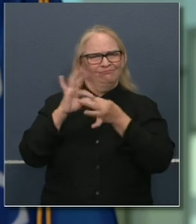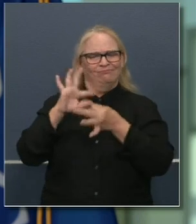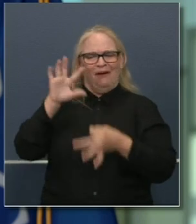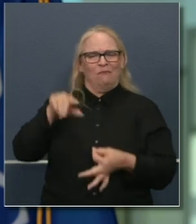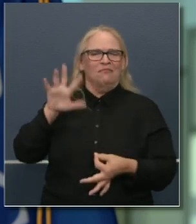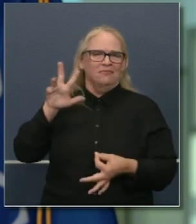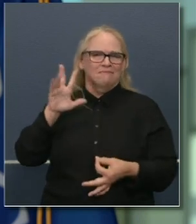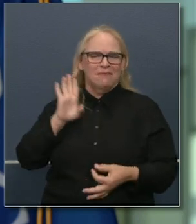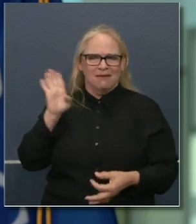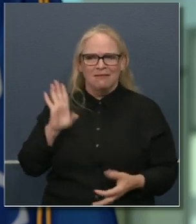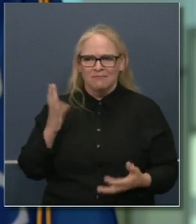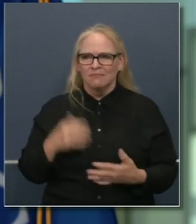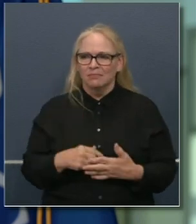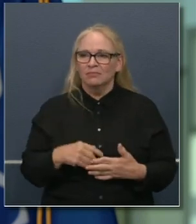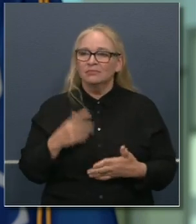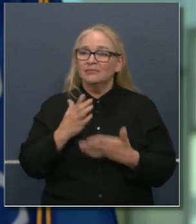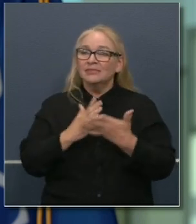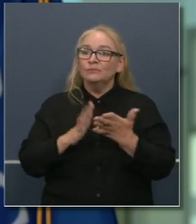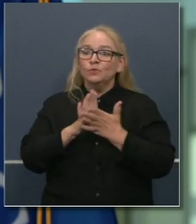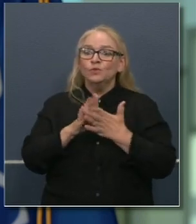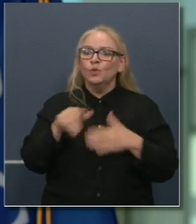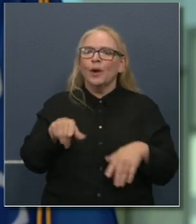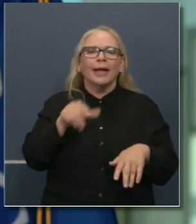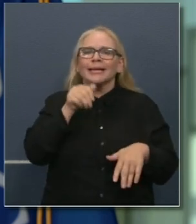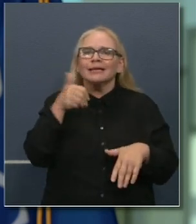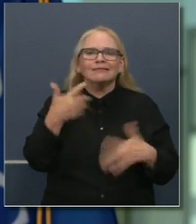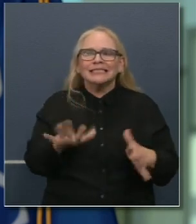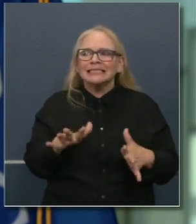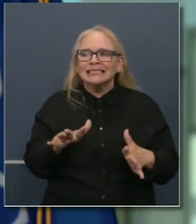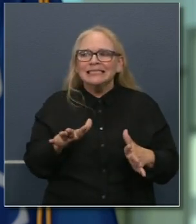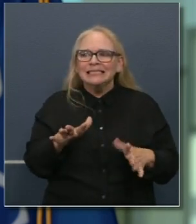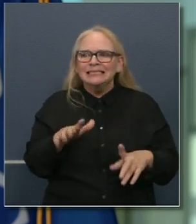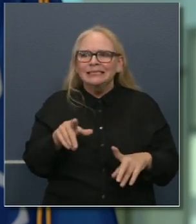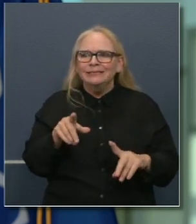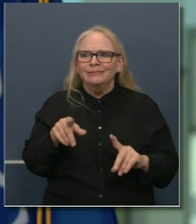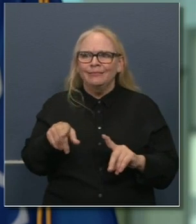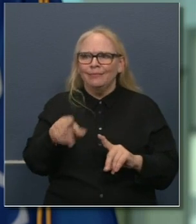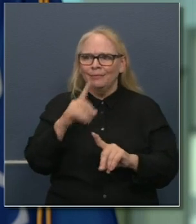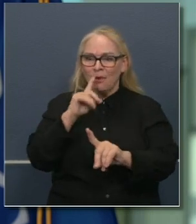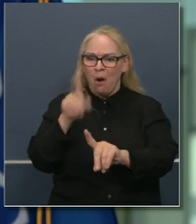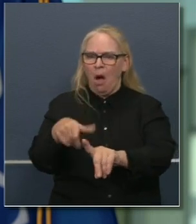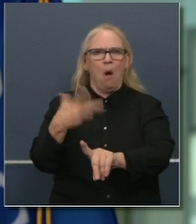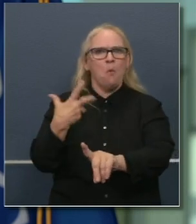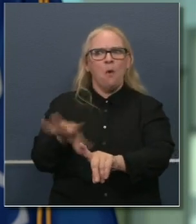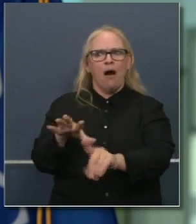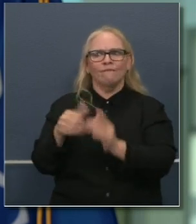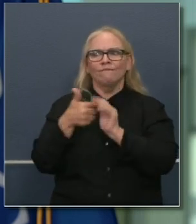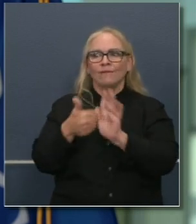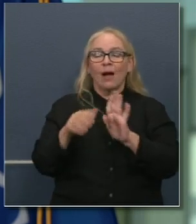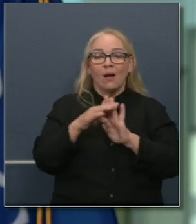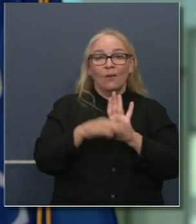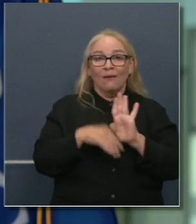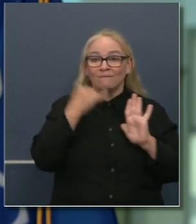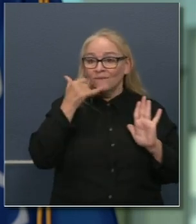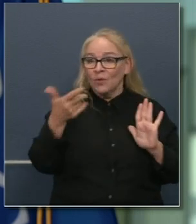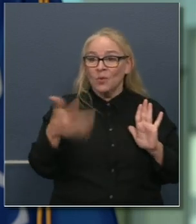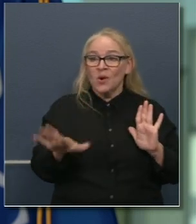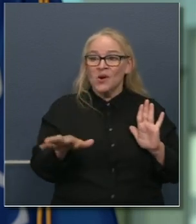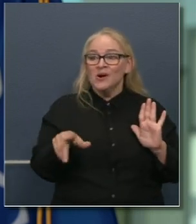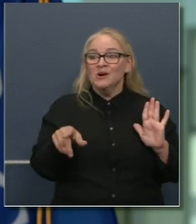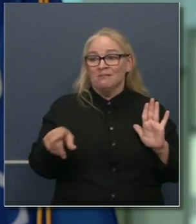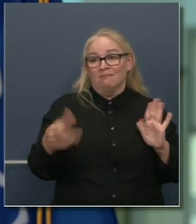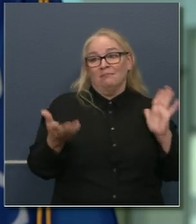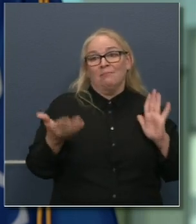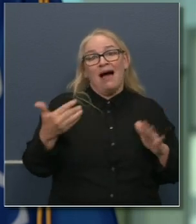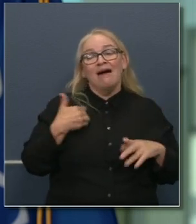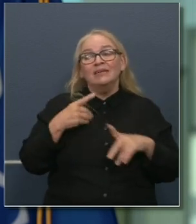district that doesn't want any mandate, and certainly not this mandate, that obviously may express a different point